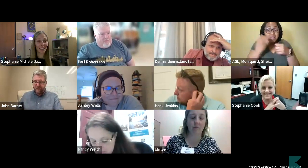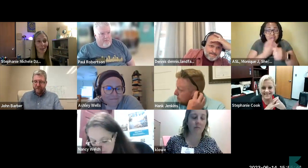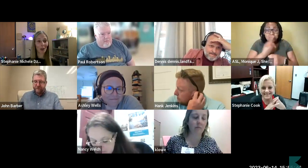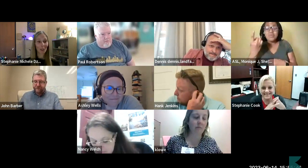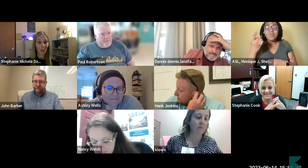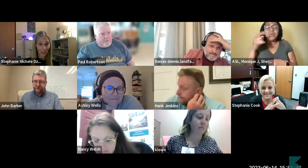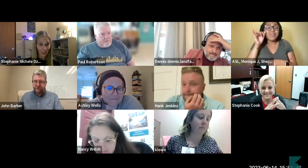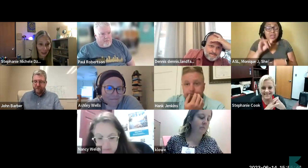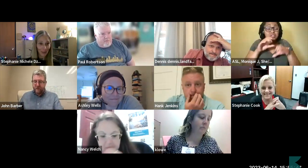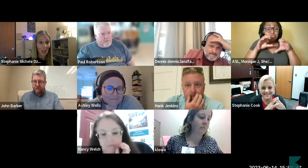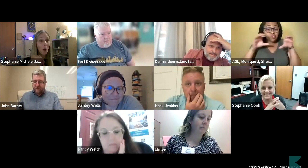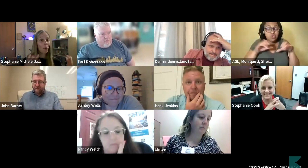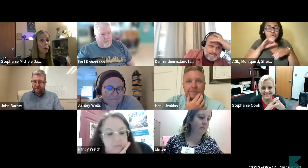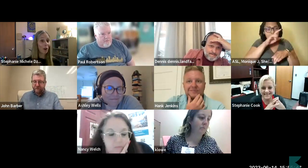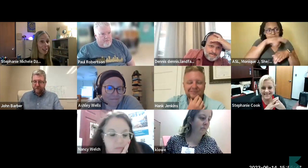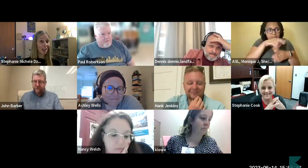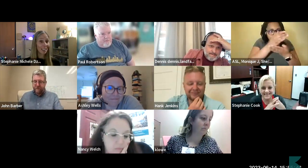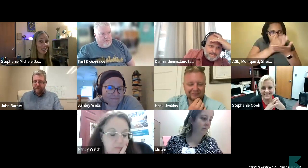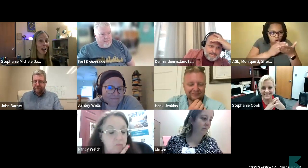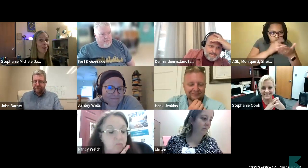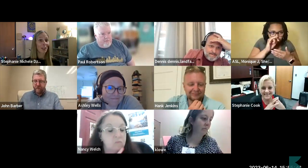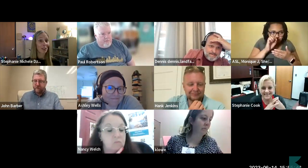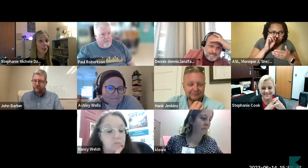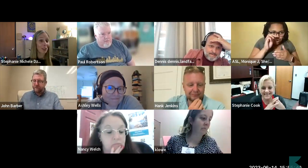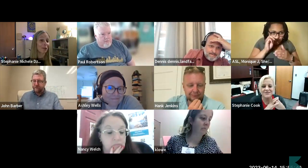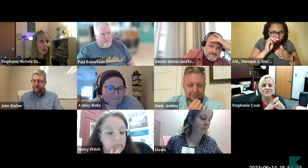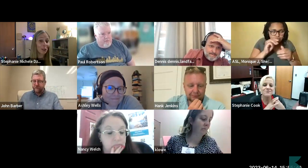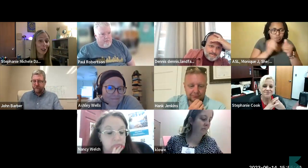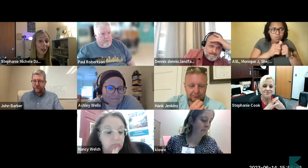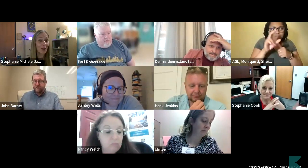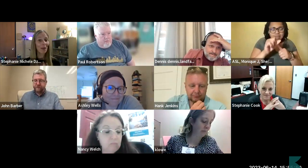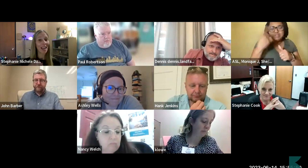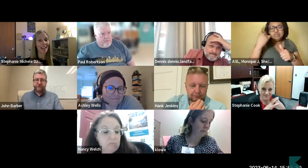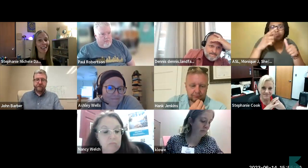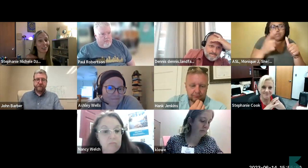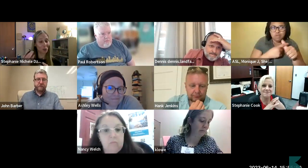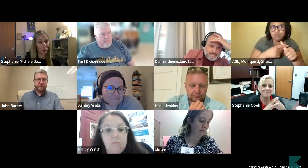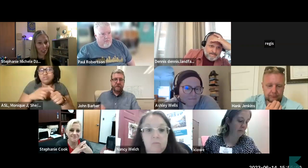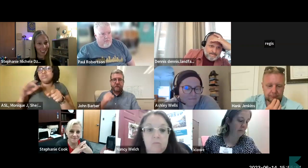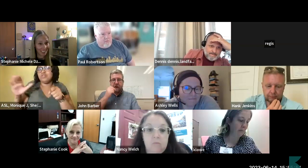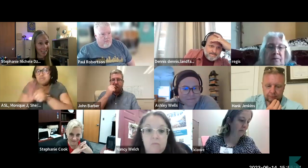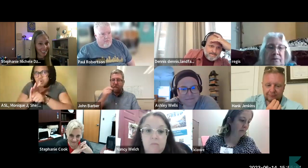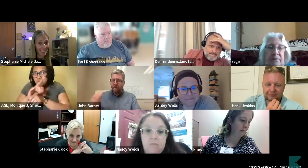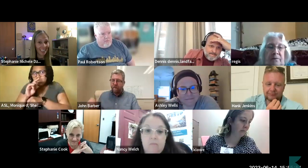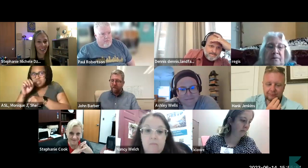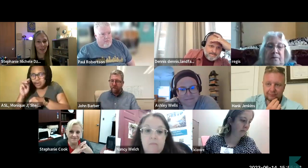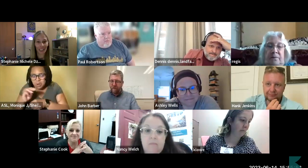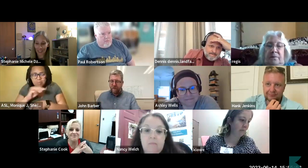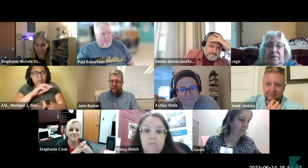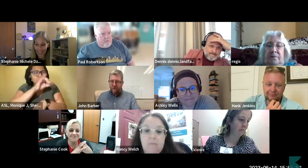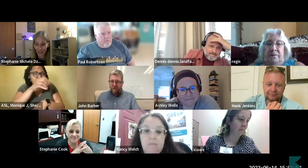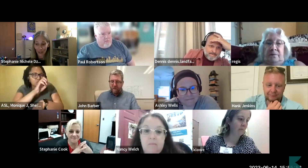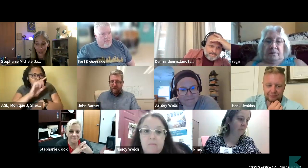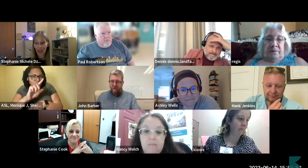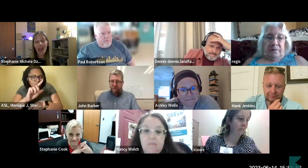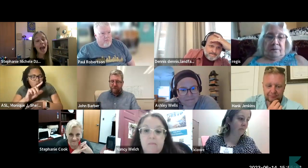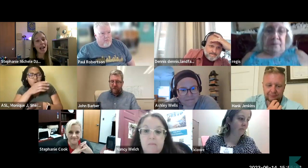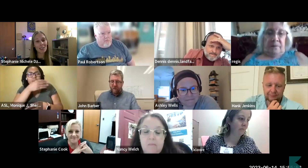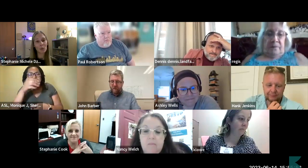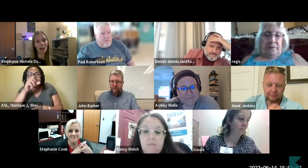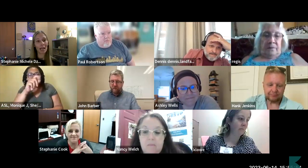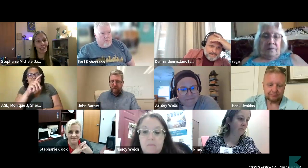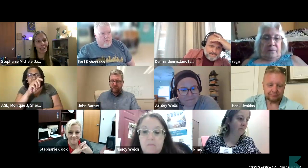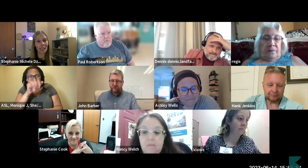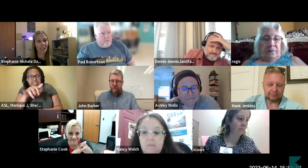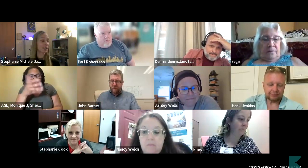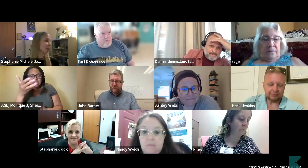is doing their partial terms with us for their first full term, and Joel and Stacy here for their second term,